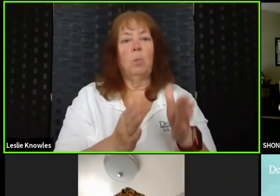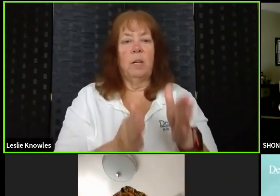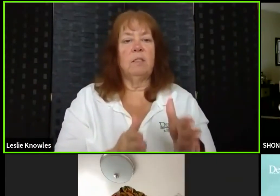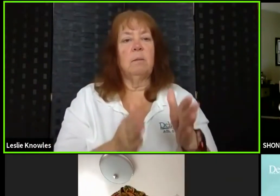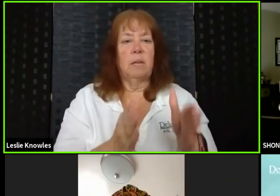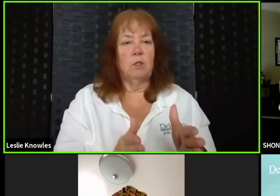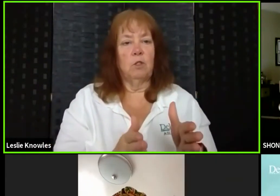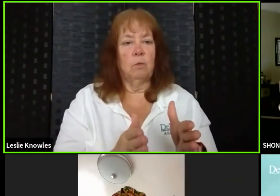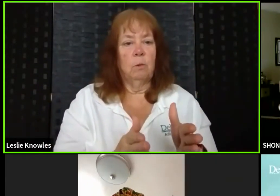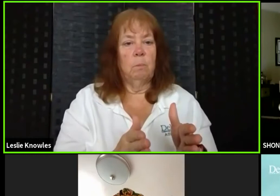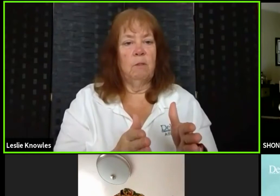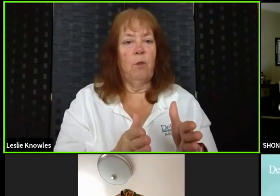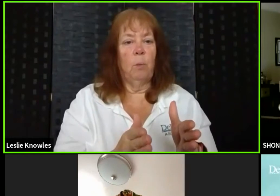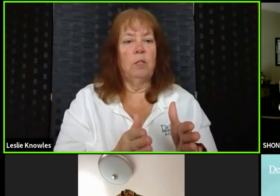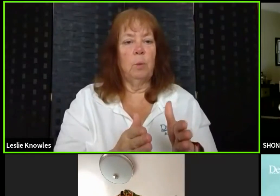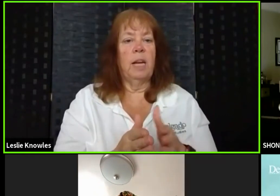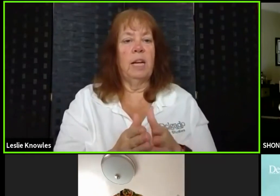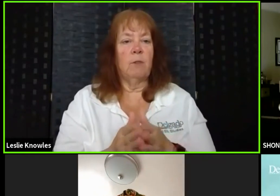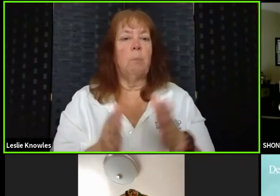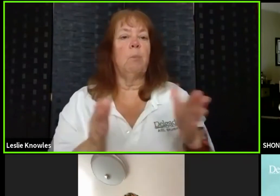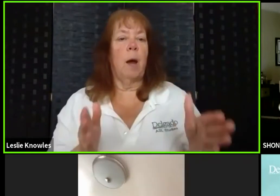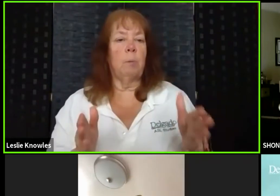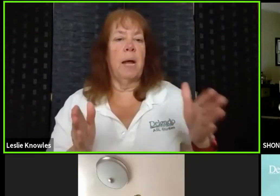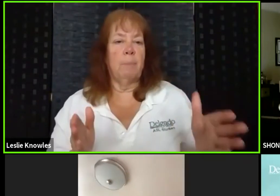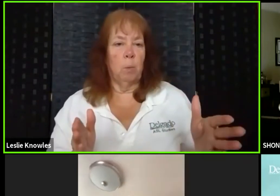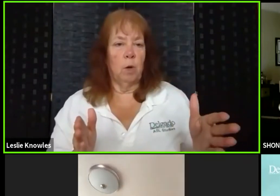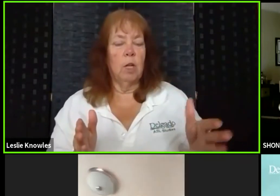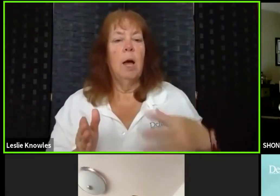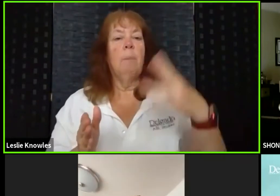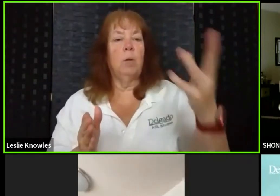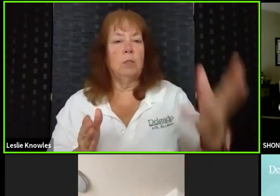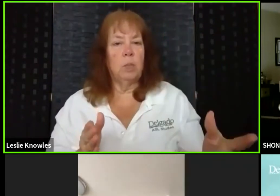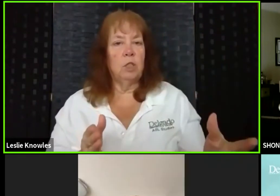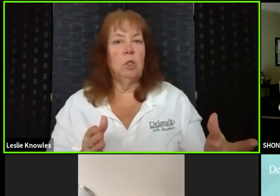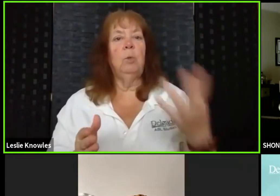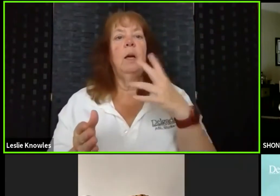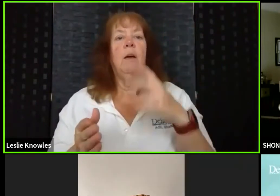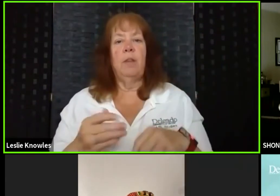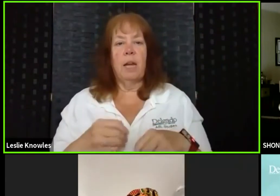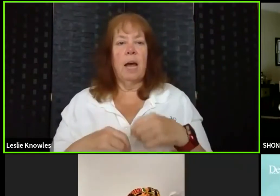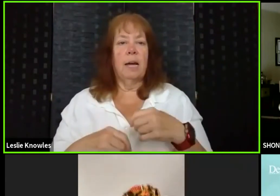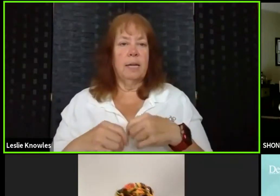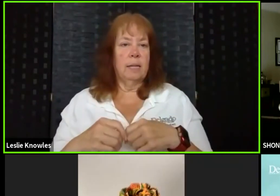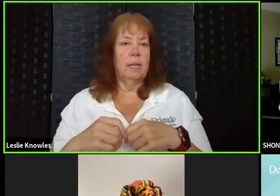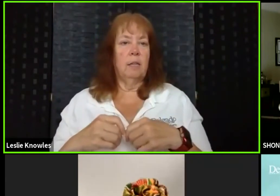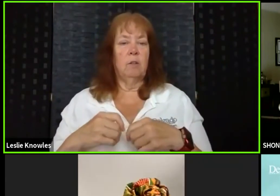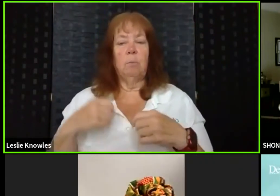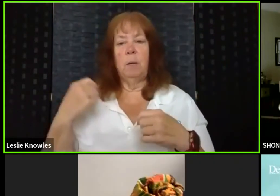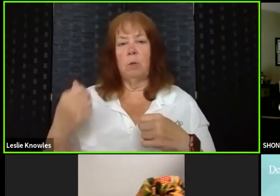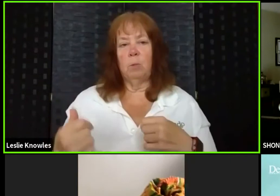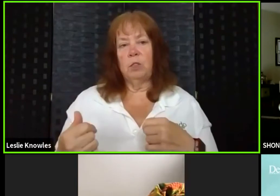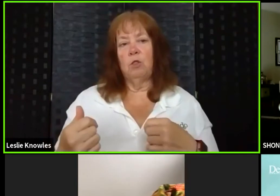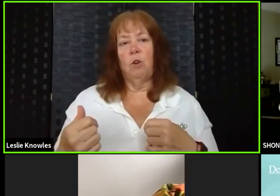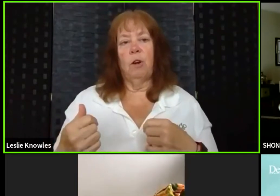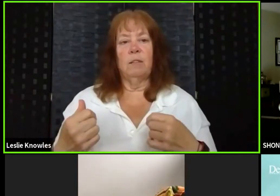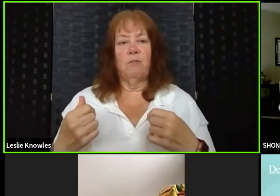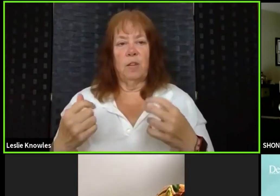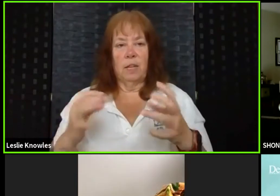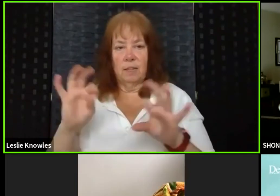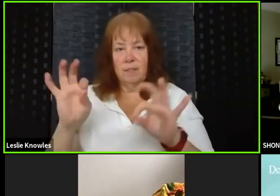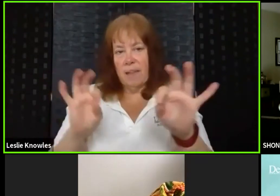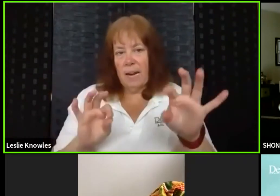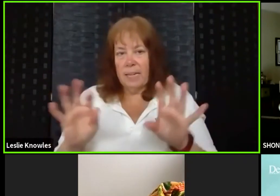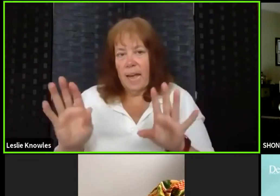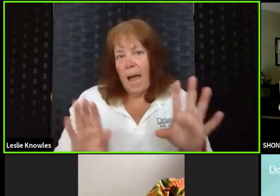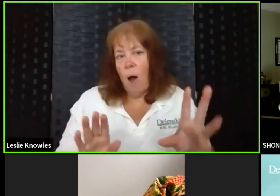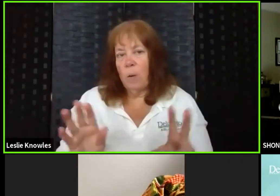to at least one semester before we get the proper paperwork. But once we do, then I can meet with the registrar and find